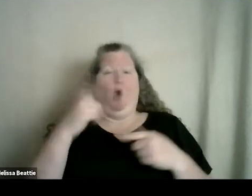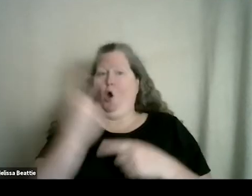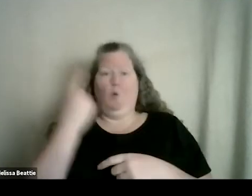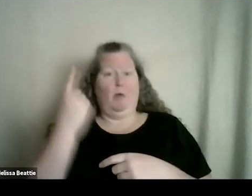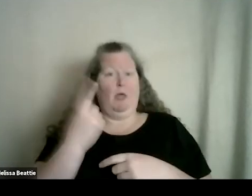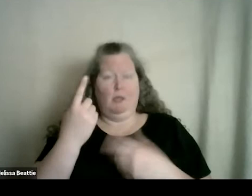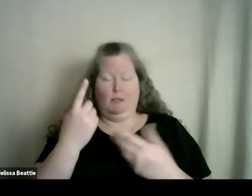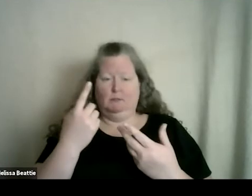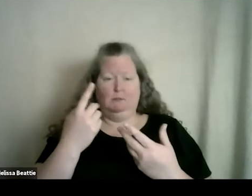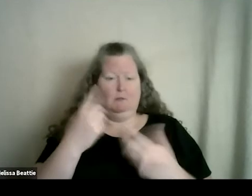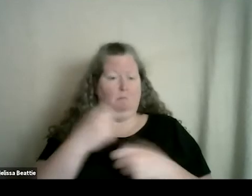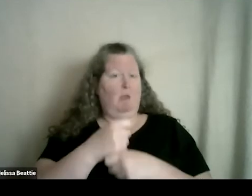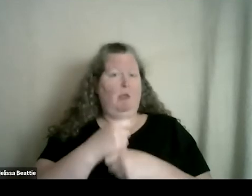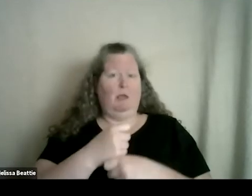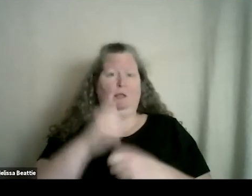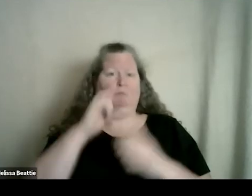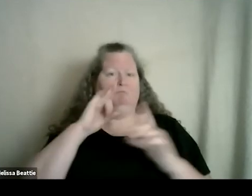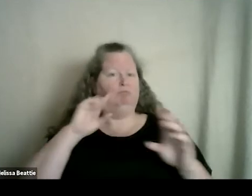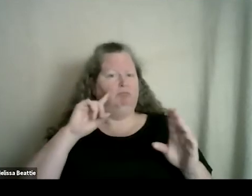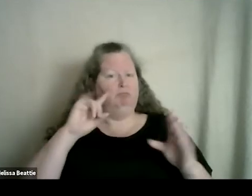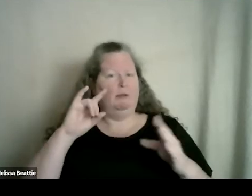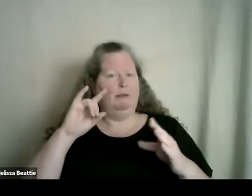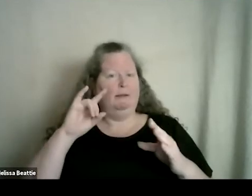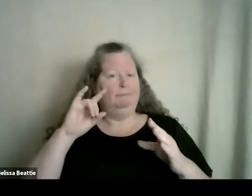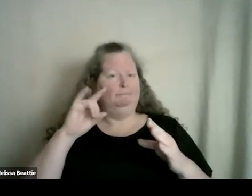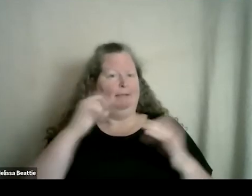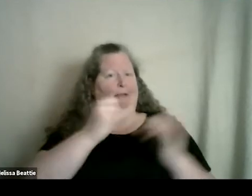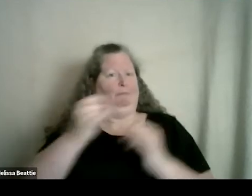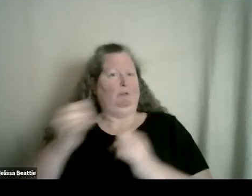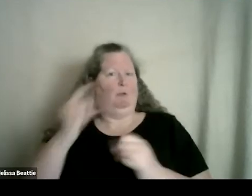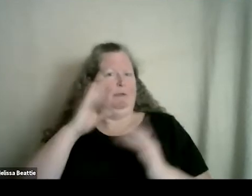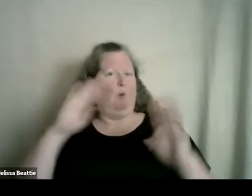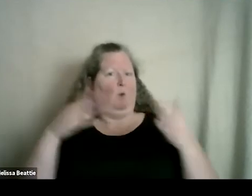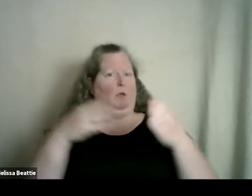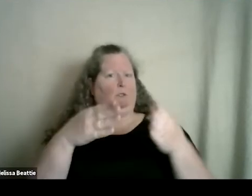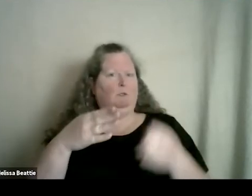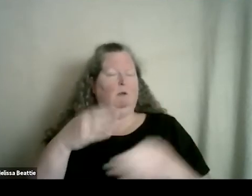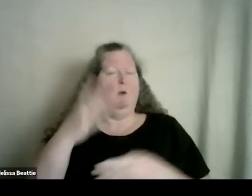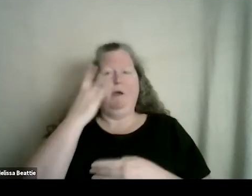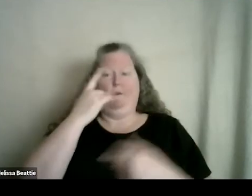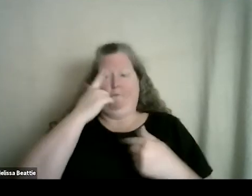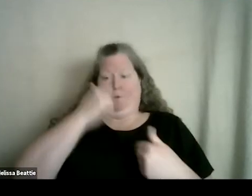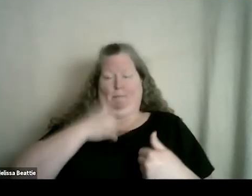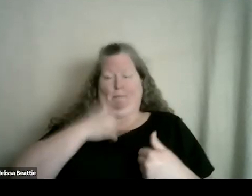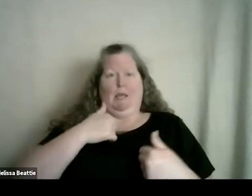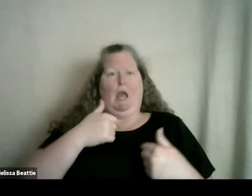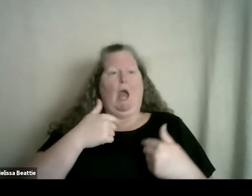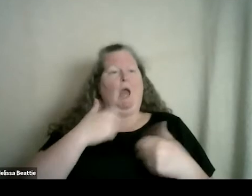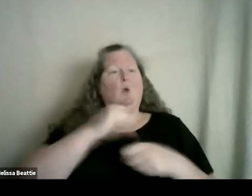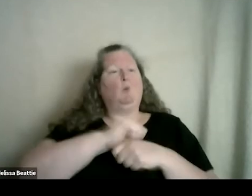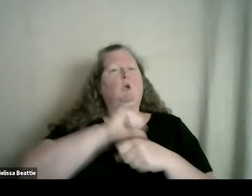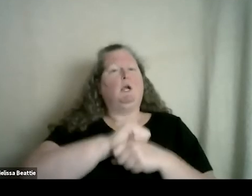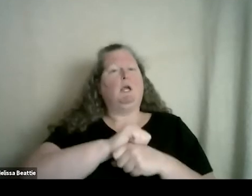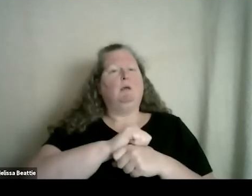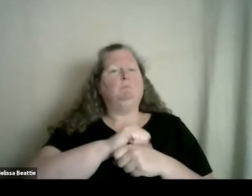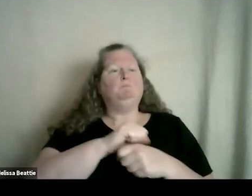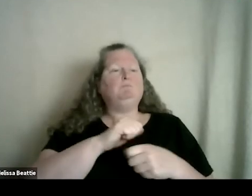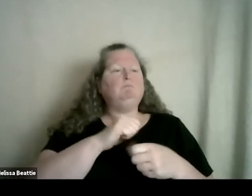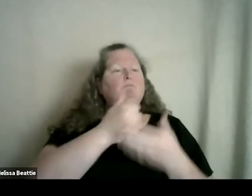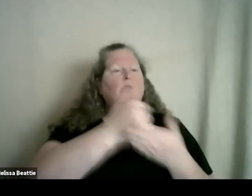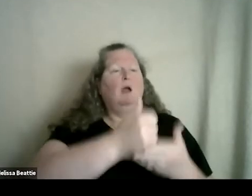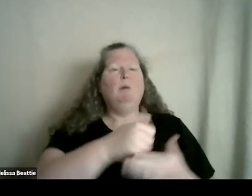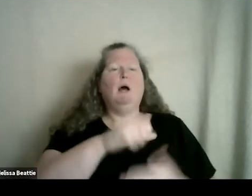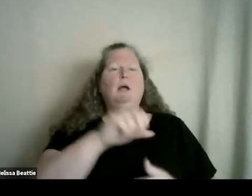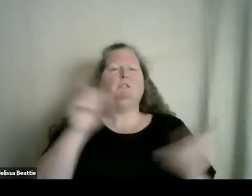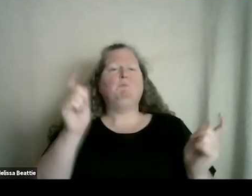So for example, I do pro bono work with a small Catholic school in New Jersey called St. Joseph's, and